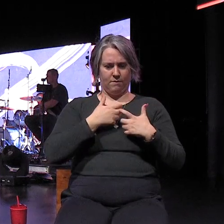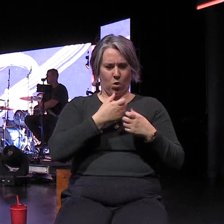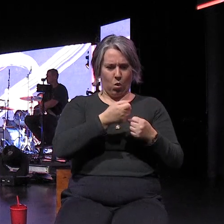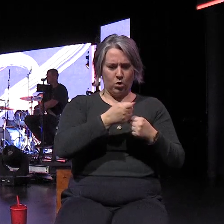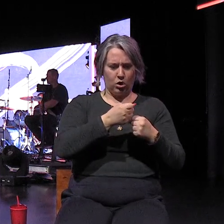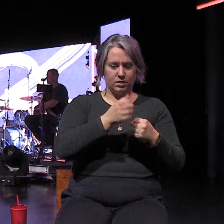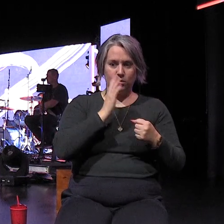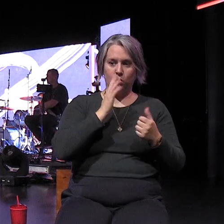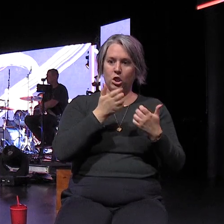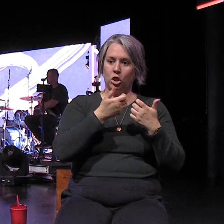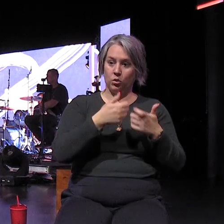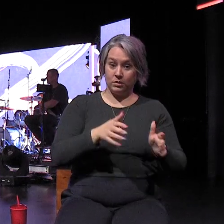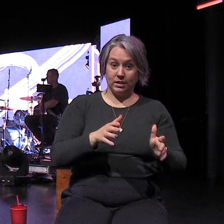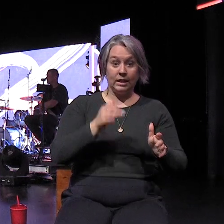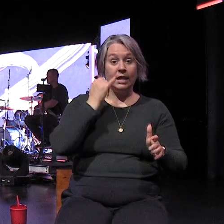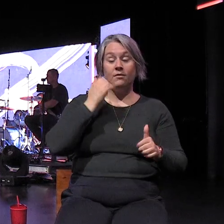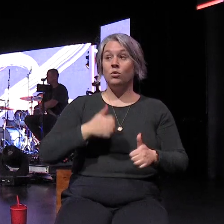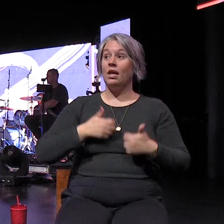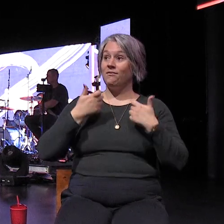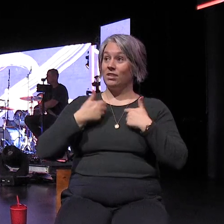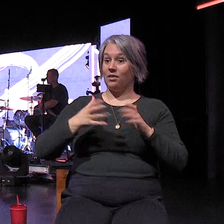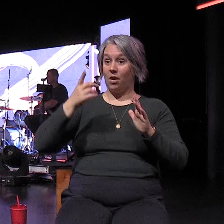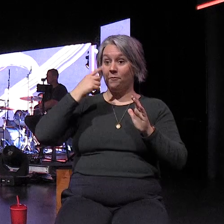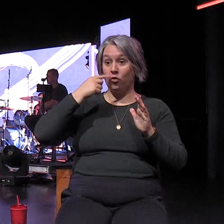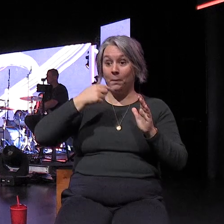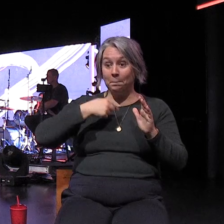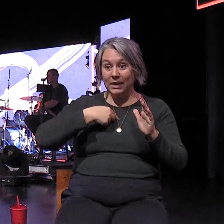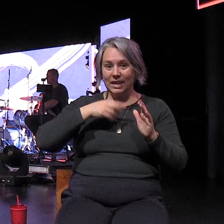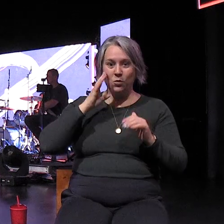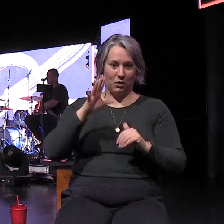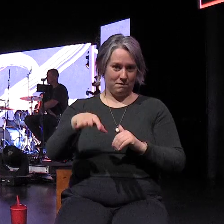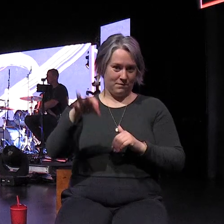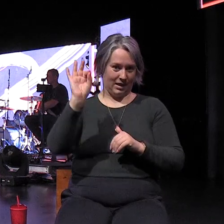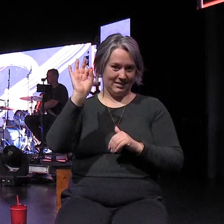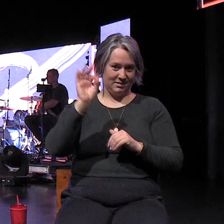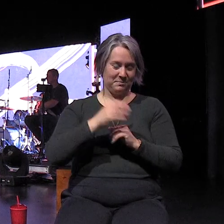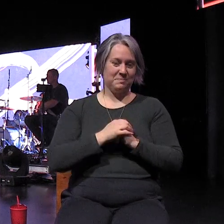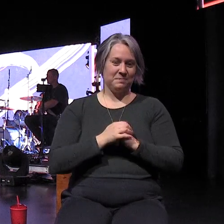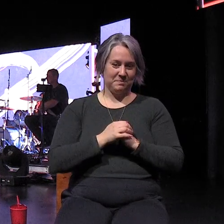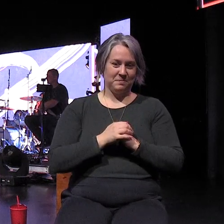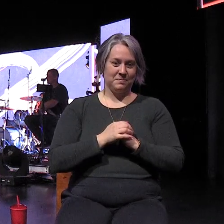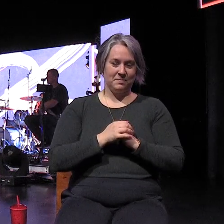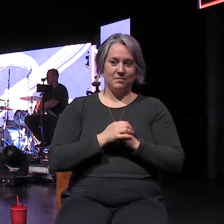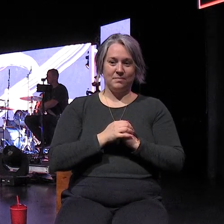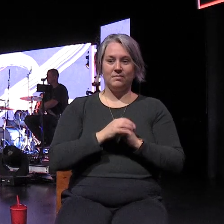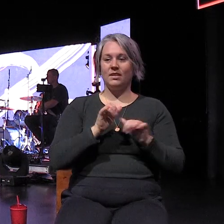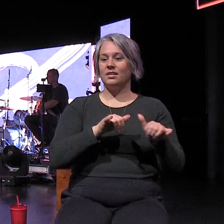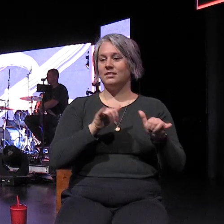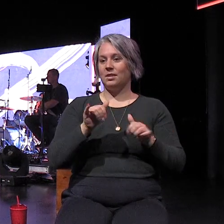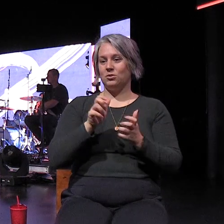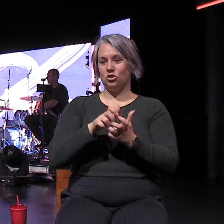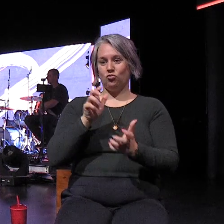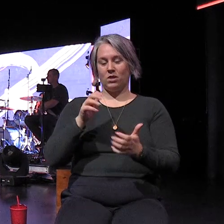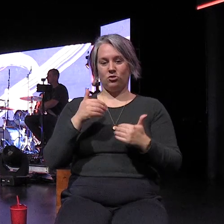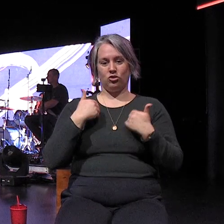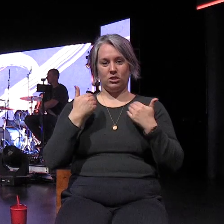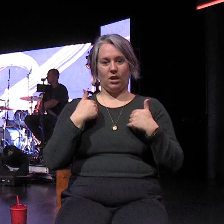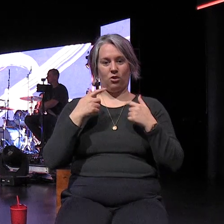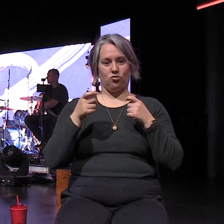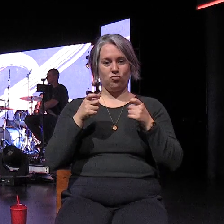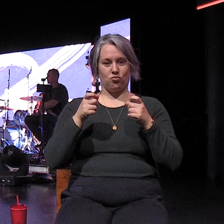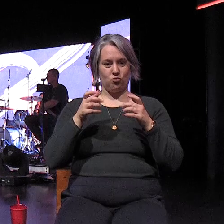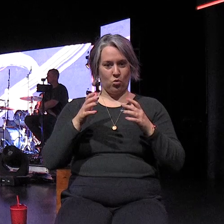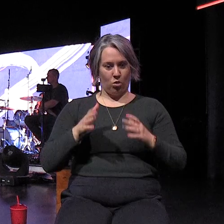if you give up your life for me, you will find it. That's the words of Jesus. You know, much like the rich young ruler faced this crossroad of